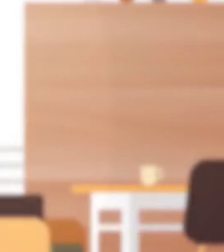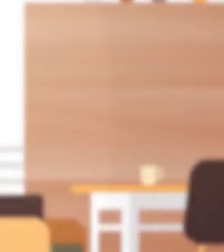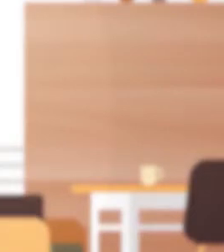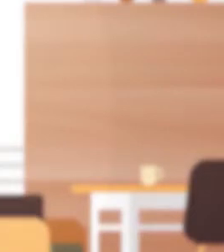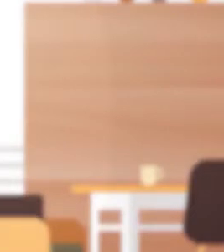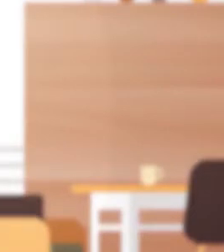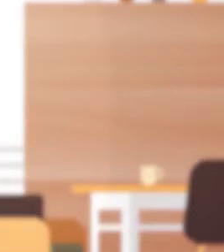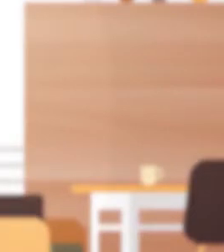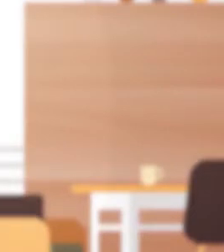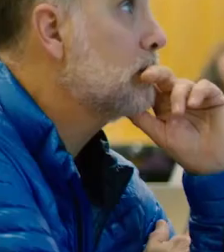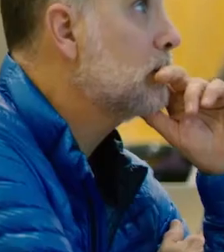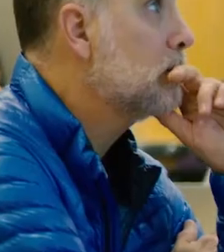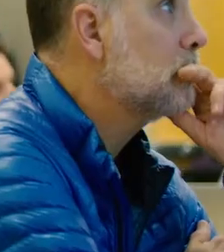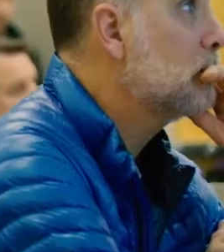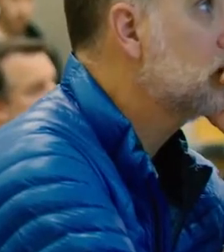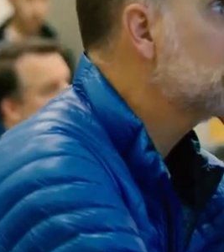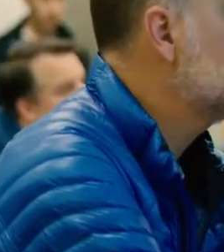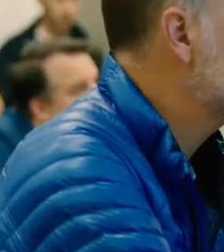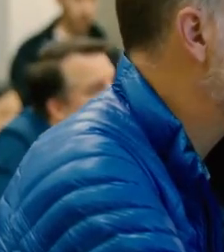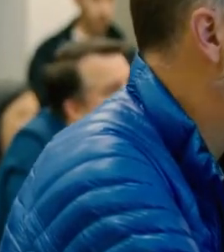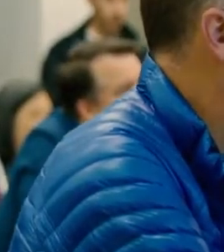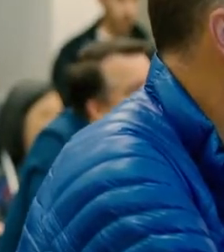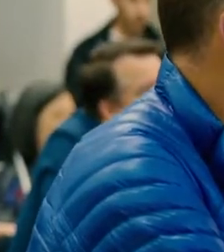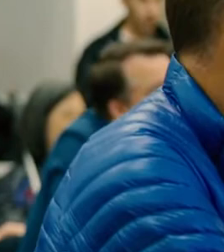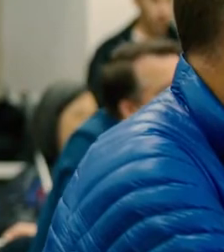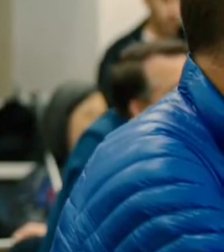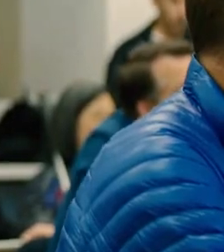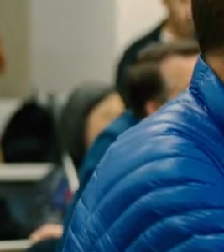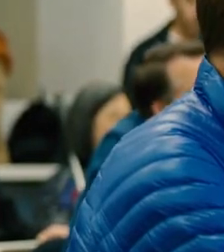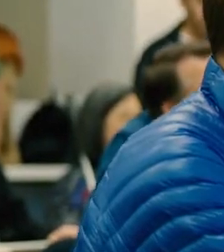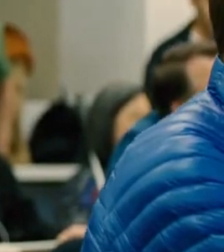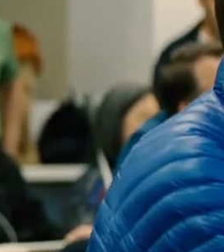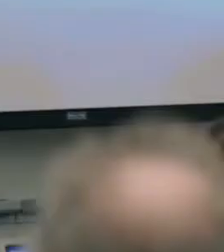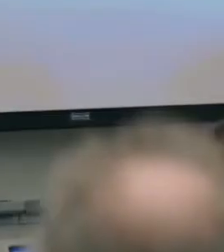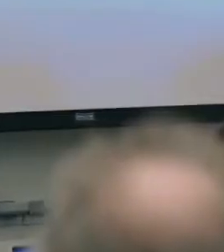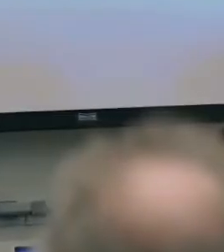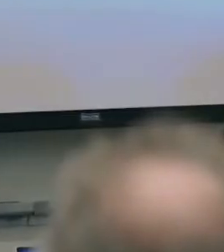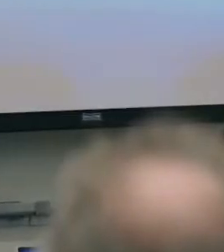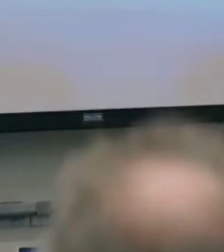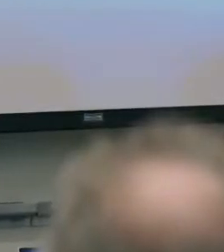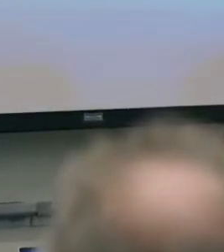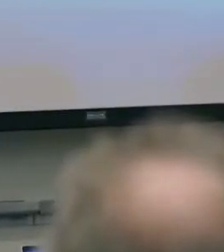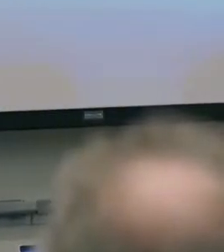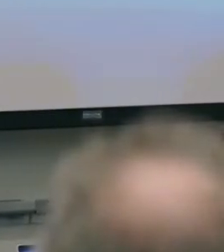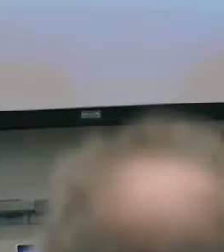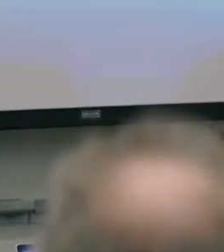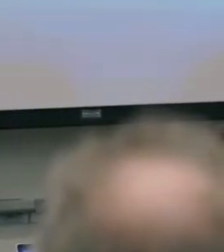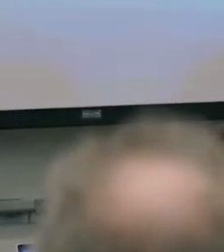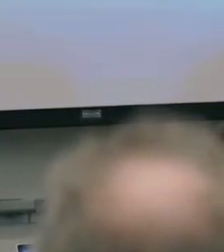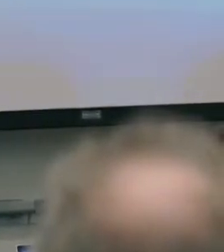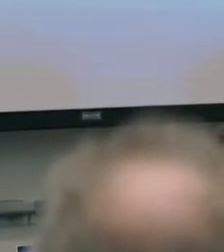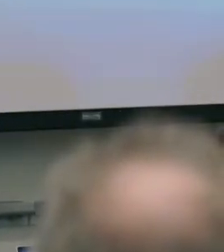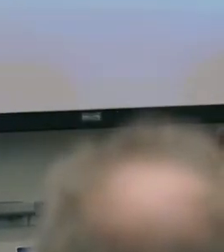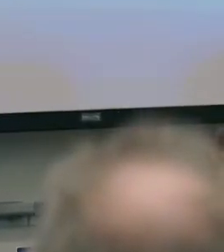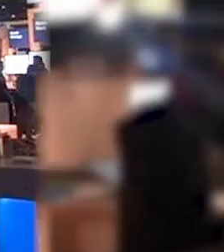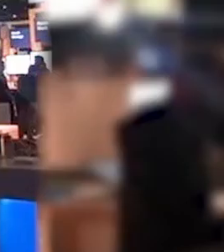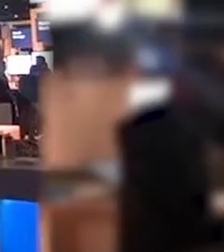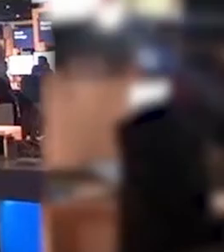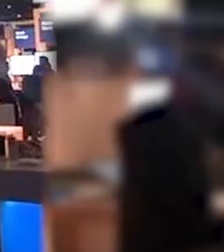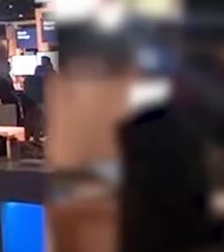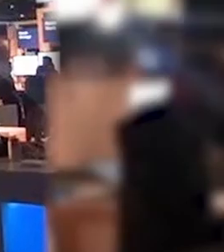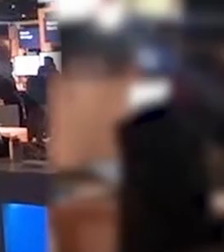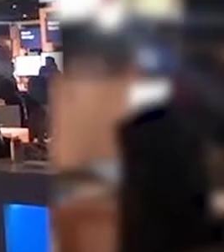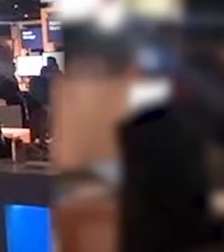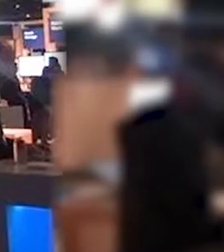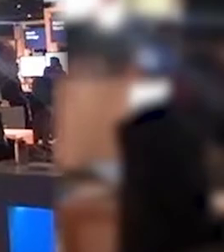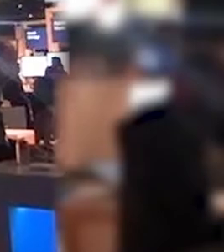use of our technology. A classroom. When designing and building our features, we conduct usability studies to really understand how our products are working. Our team